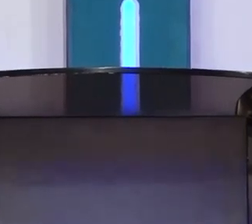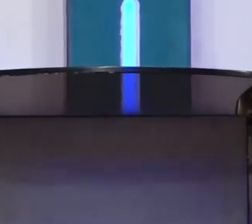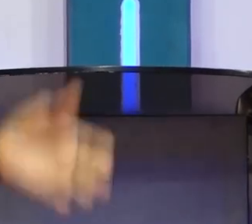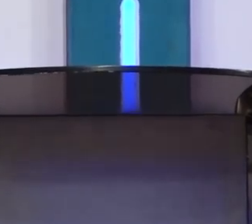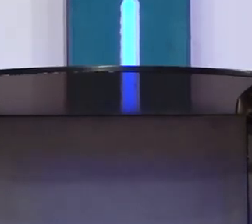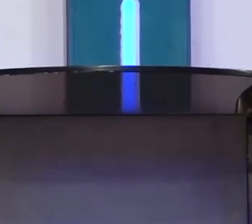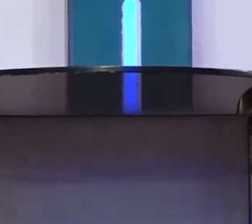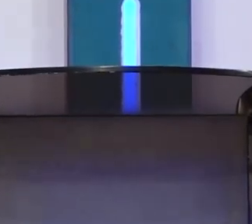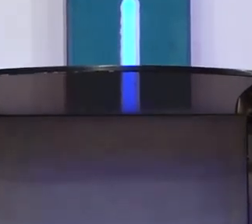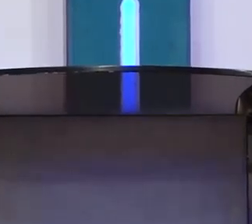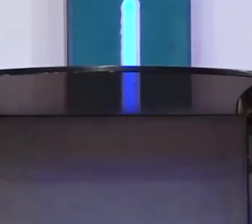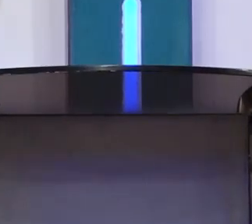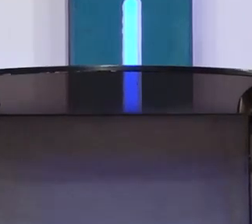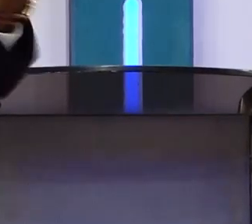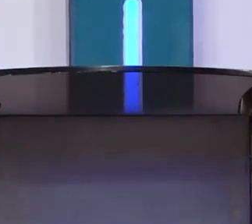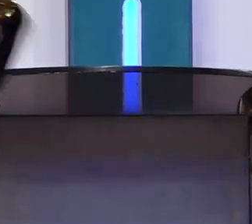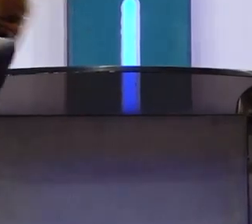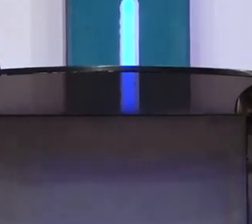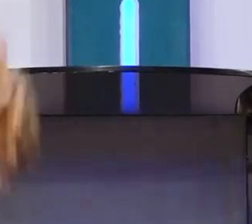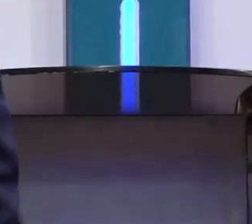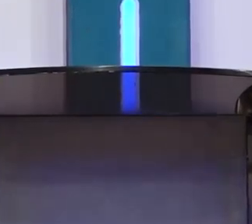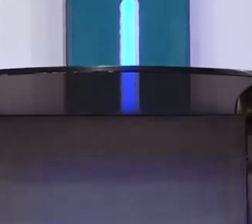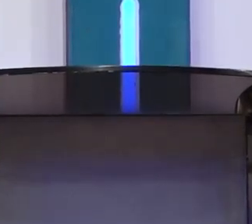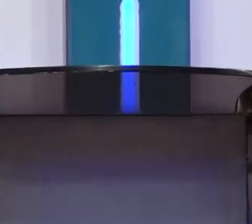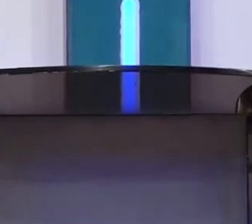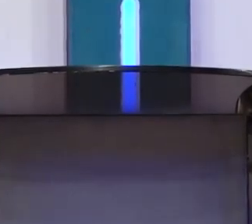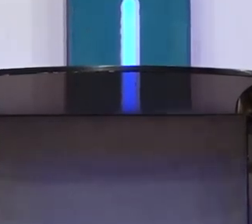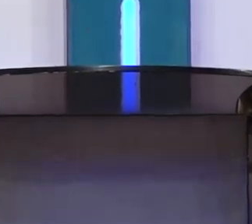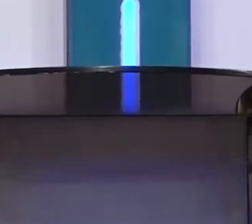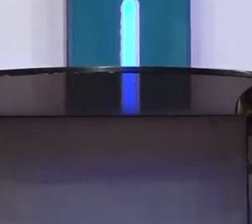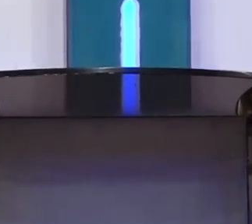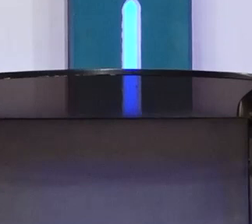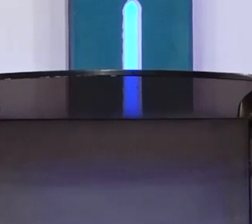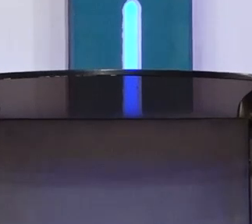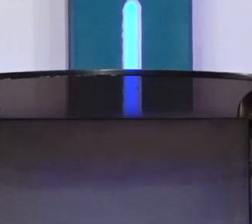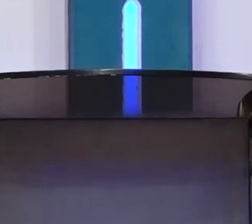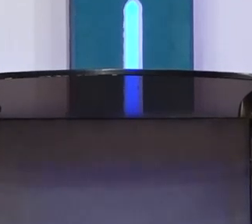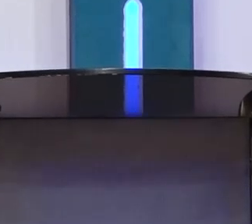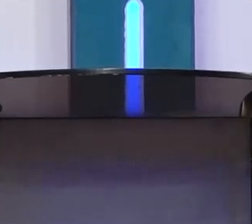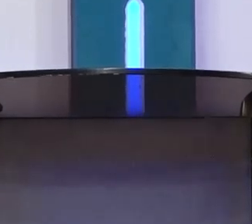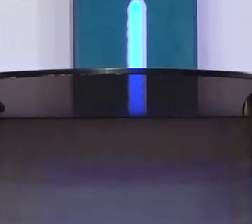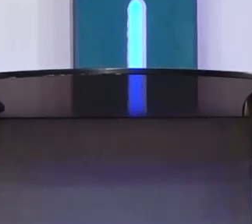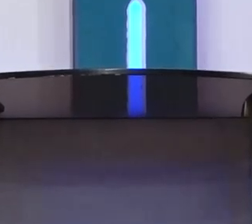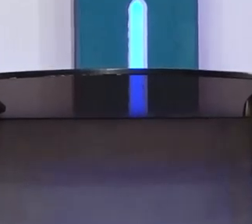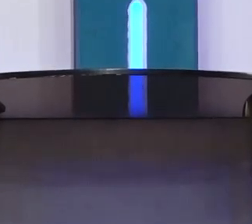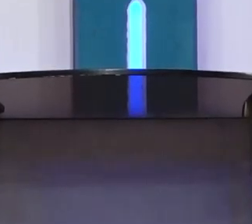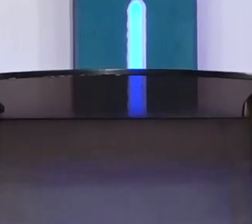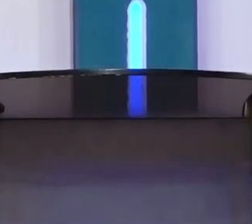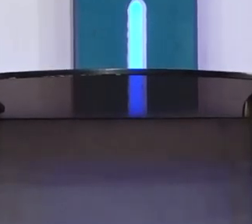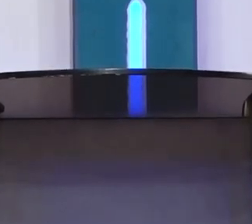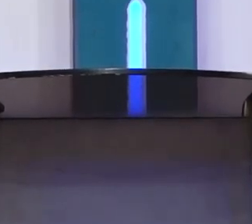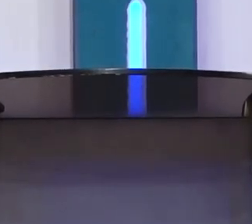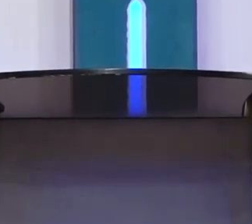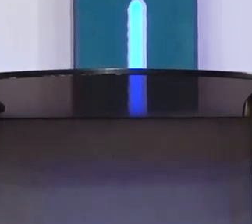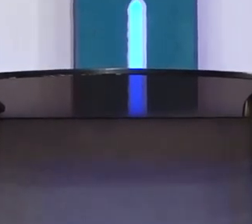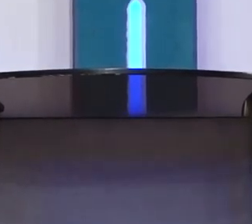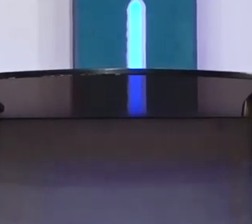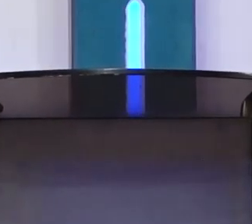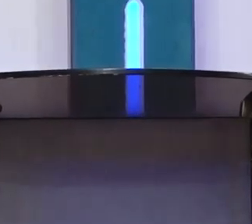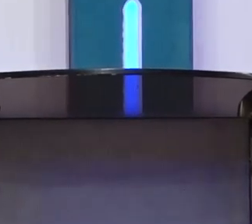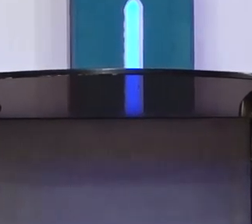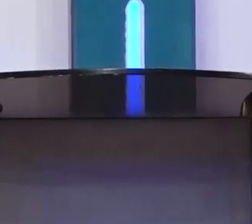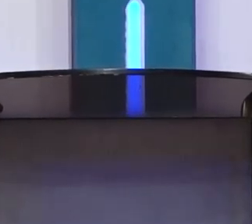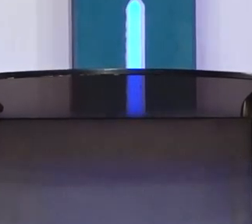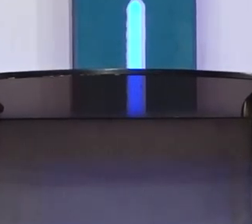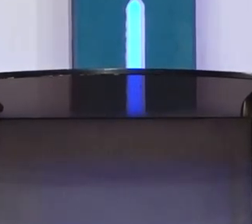have done. Hata watu wakapiga makofi. And people ululated and clapped. But it's not in truth. It's